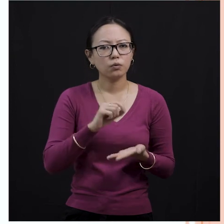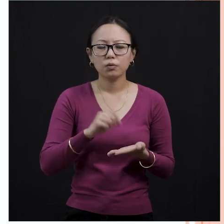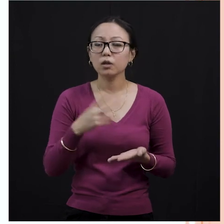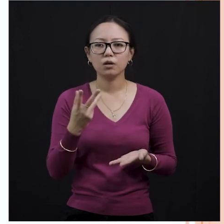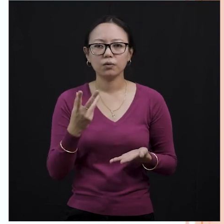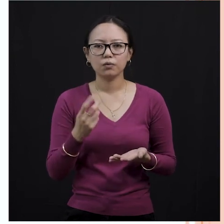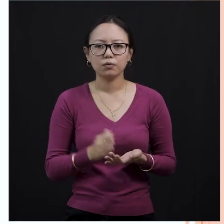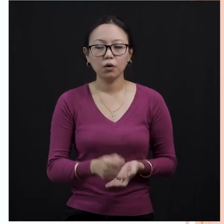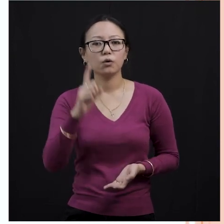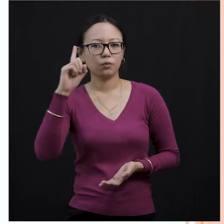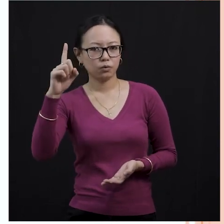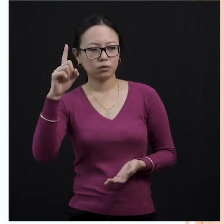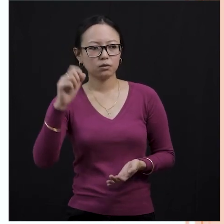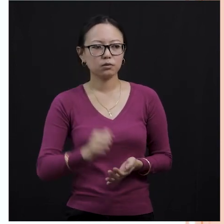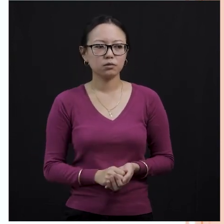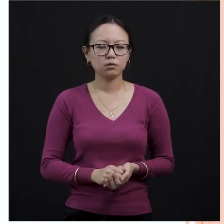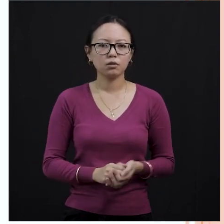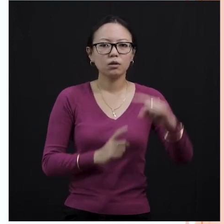1, and